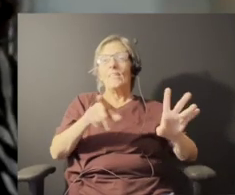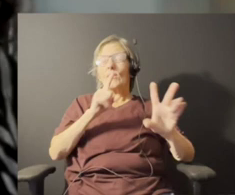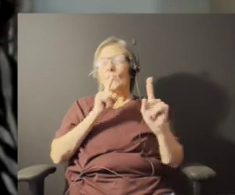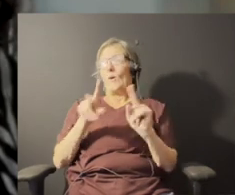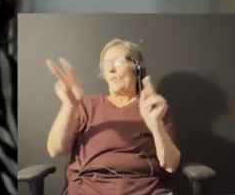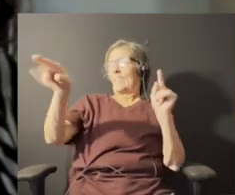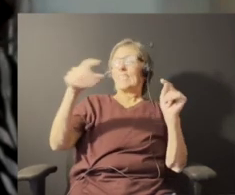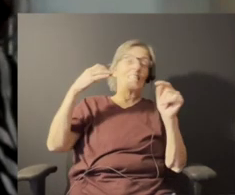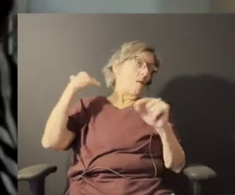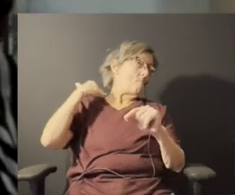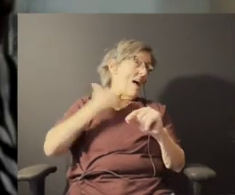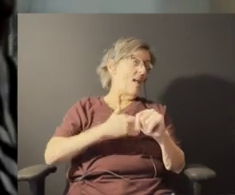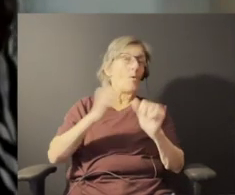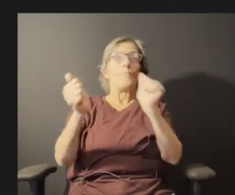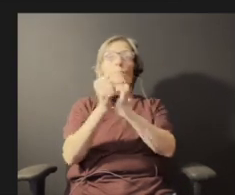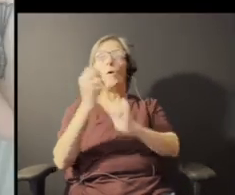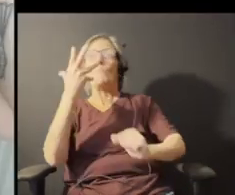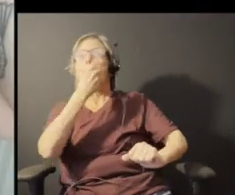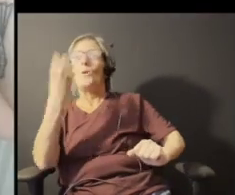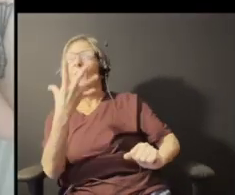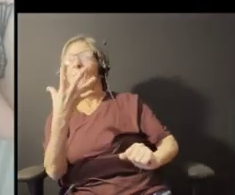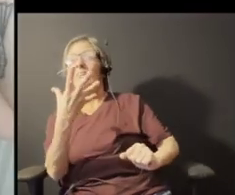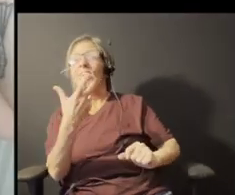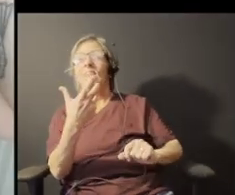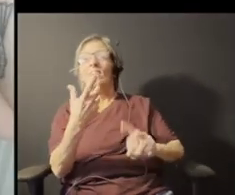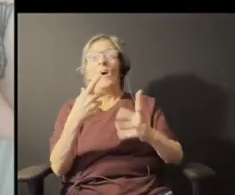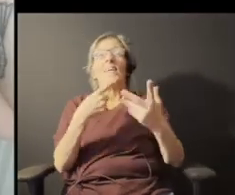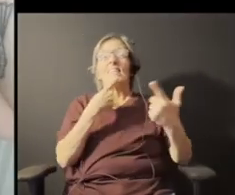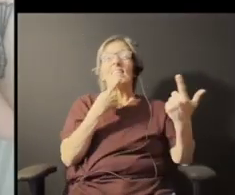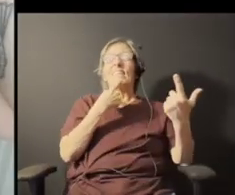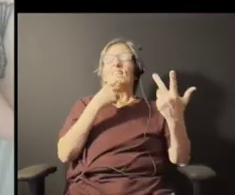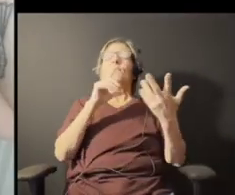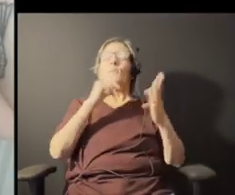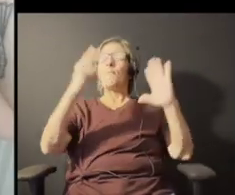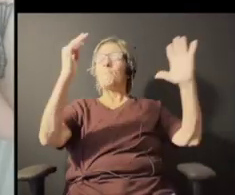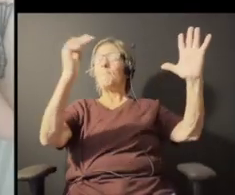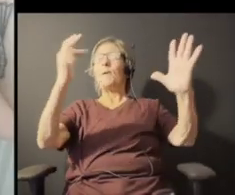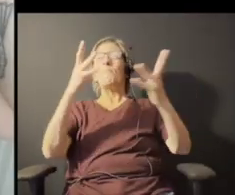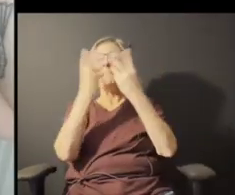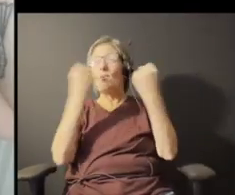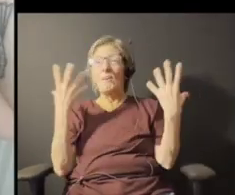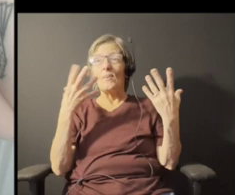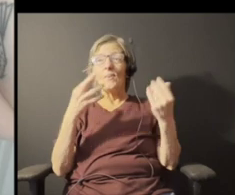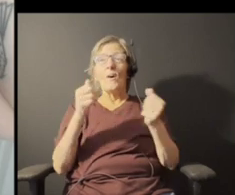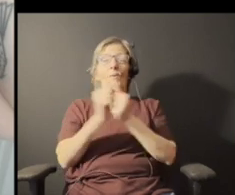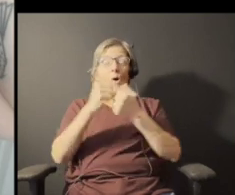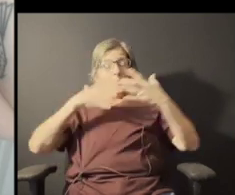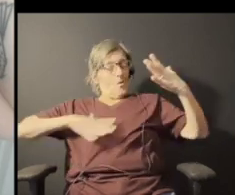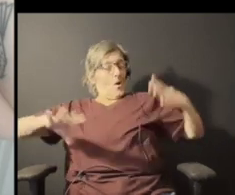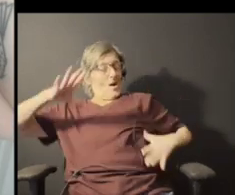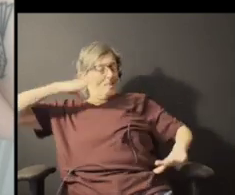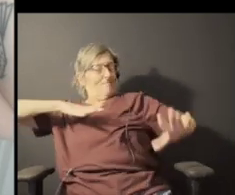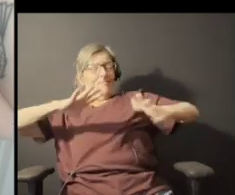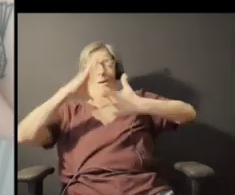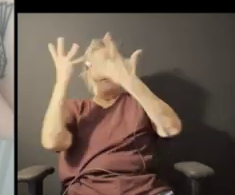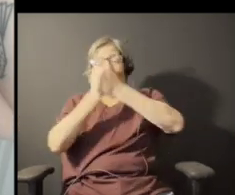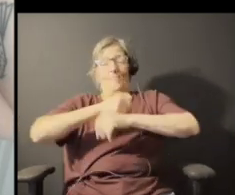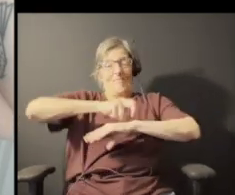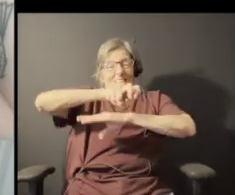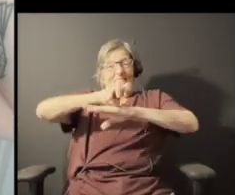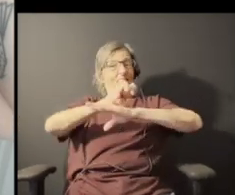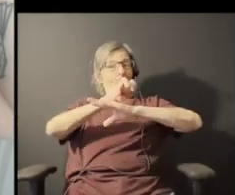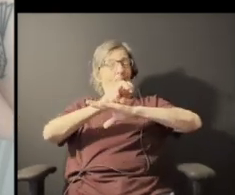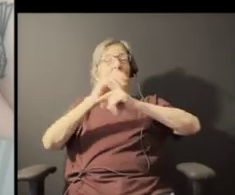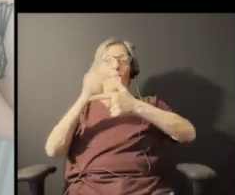so beautiful. It's like gorgeously done. And yes. Beautiful robes and, you know, that